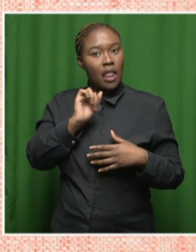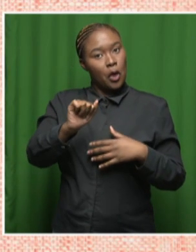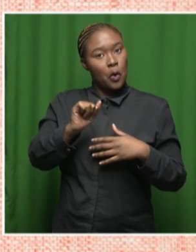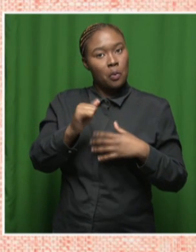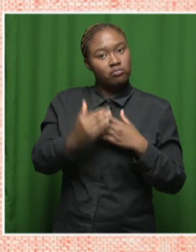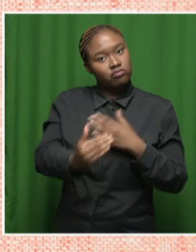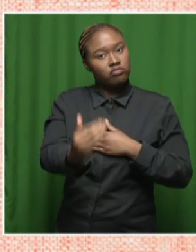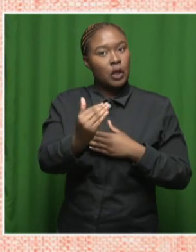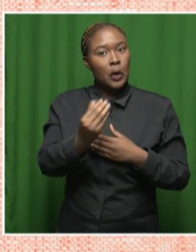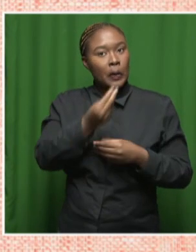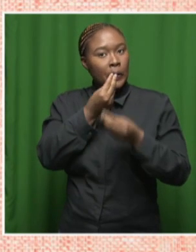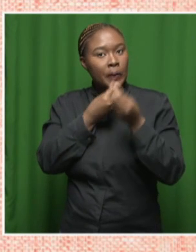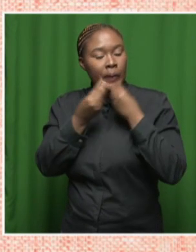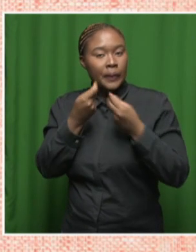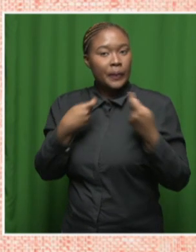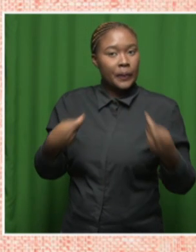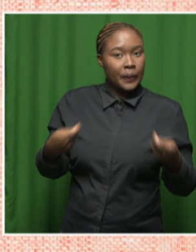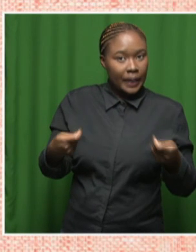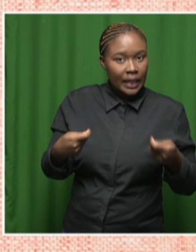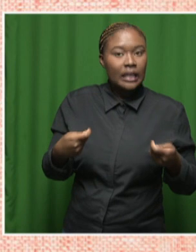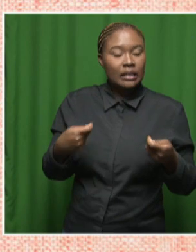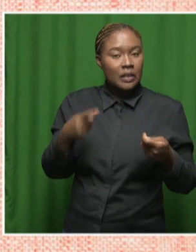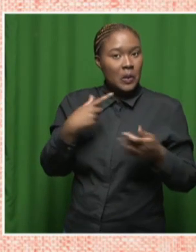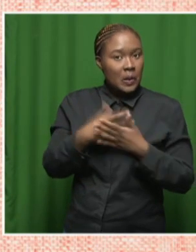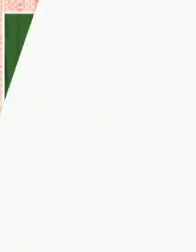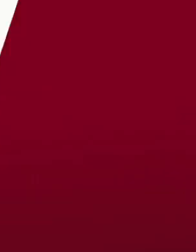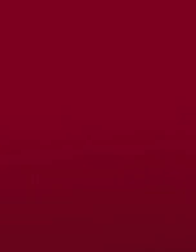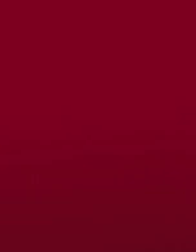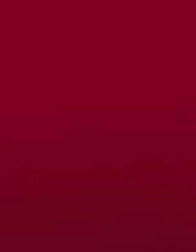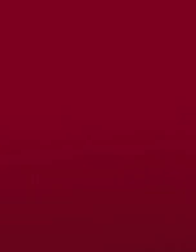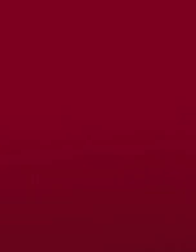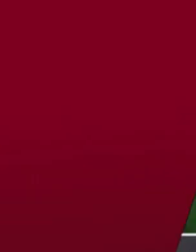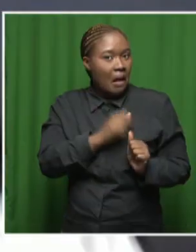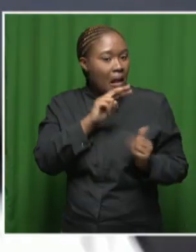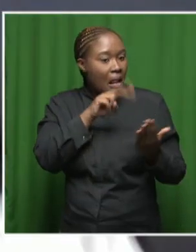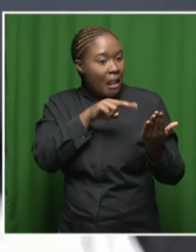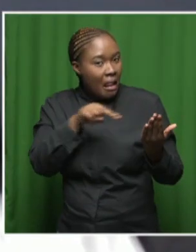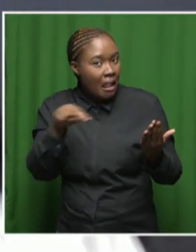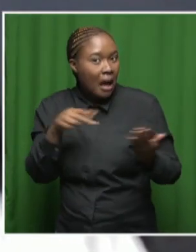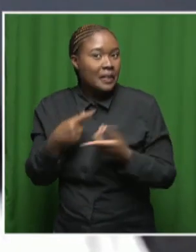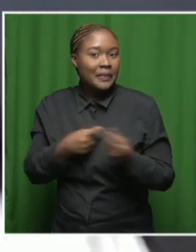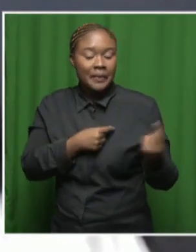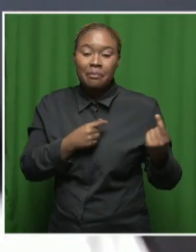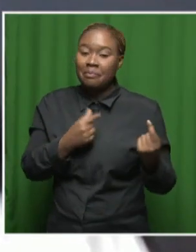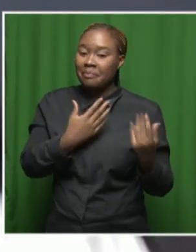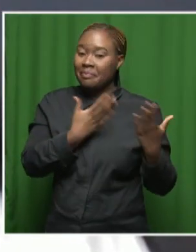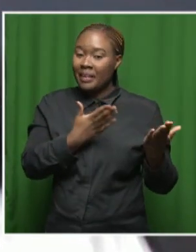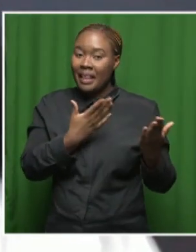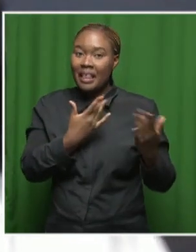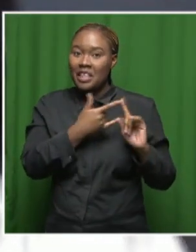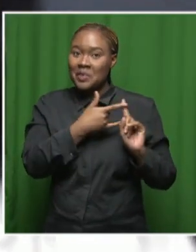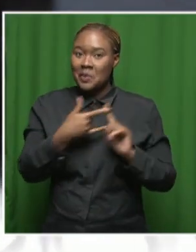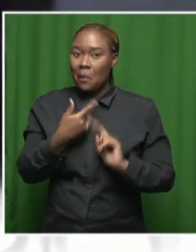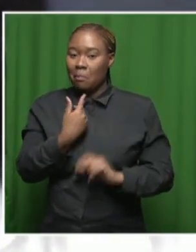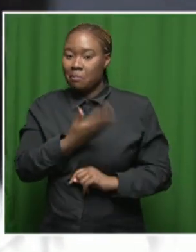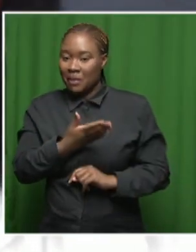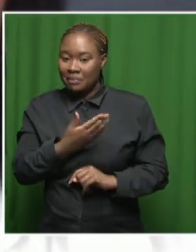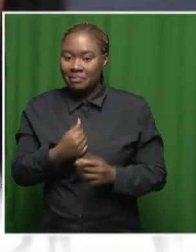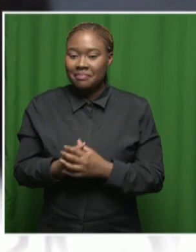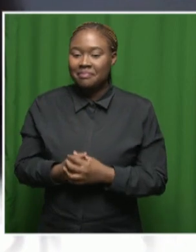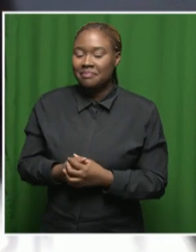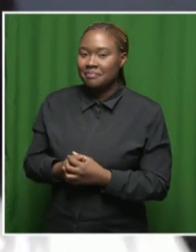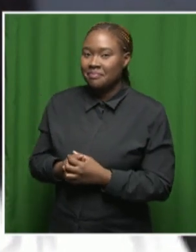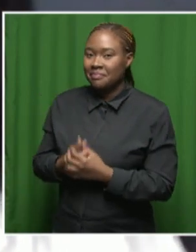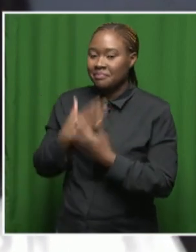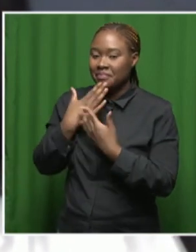repertoire, Louisa Holst joins us now via Zoom. Louisa, very good morning. Thank you so much for joining us. Welcome to Morning Live. Hi there, thanks so much for having